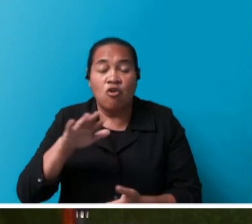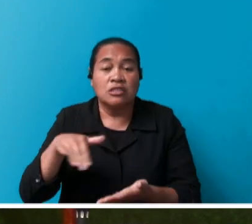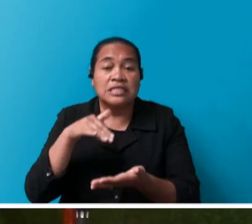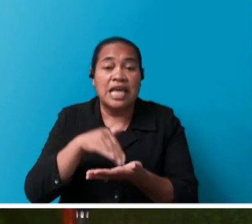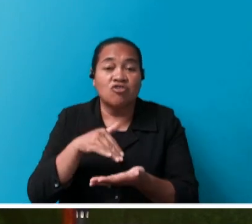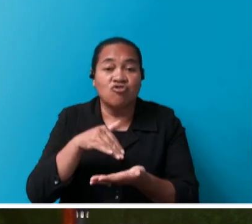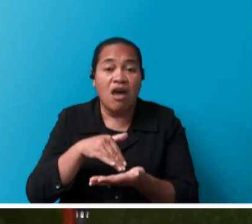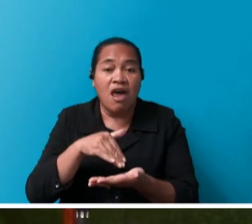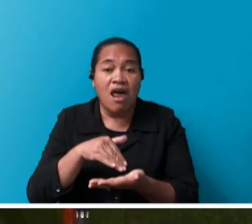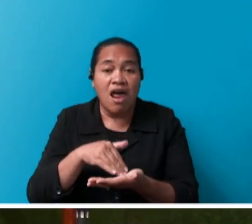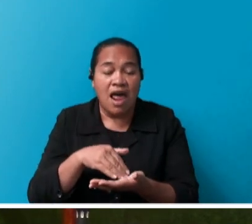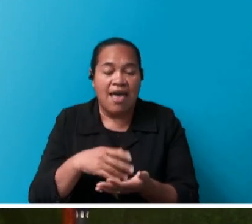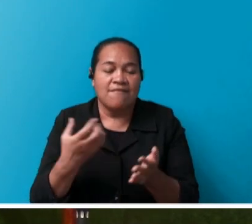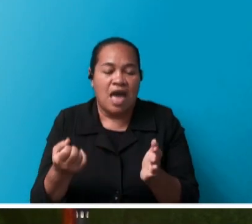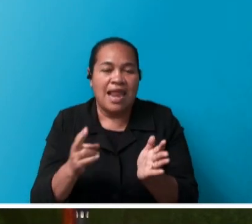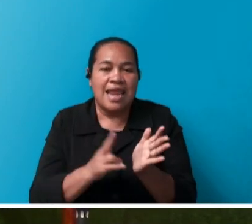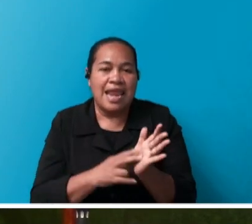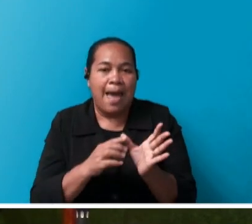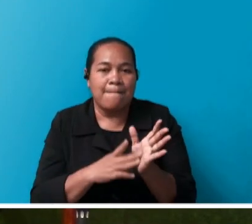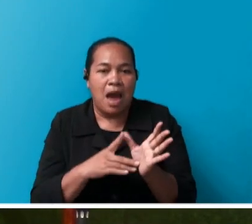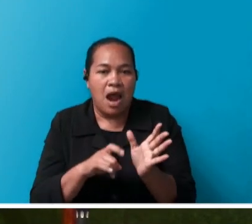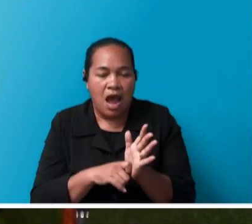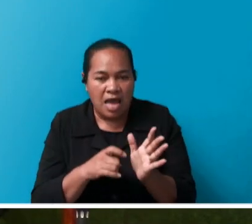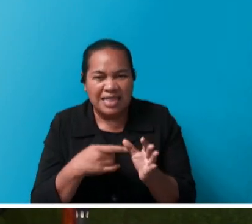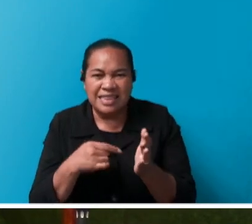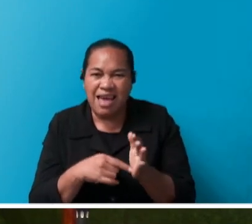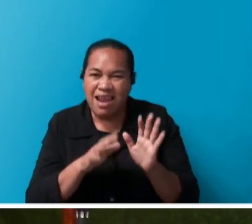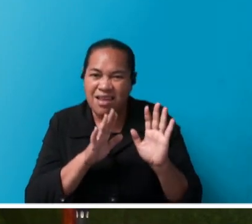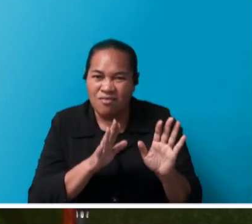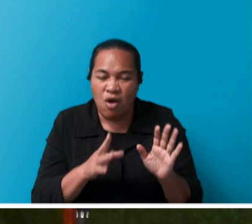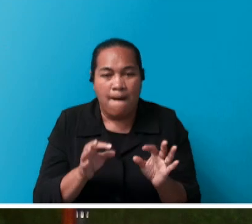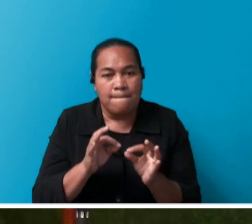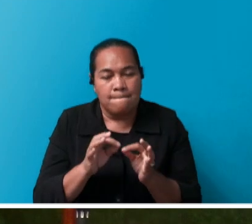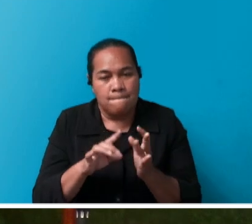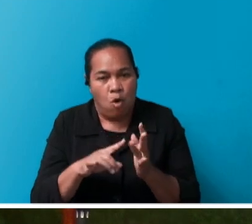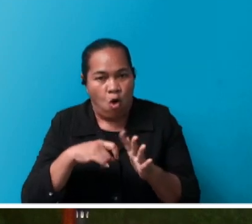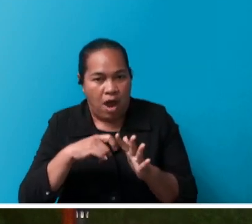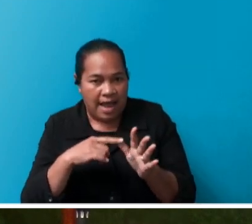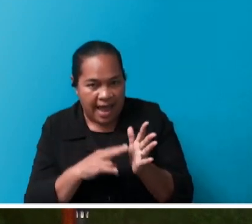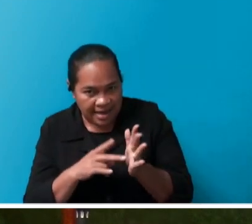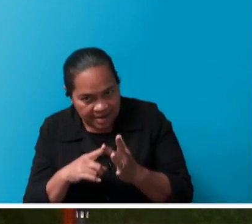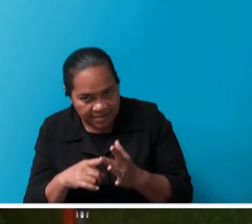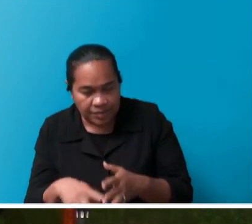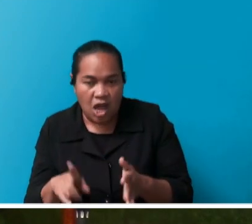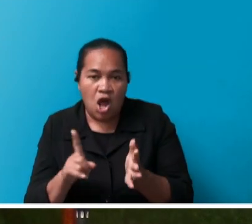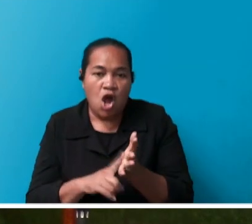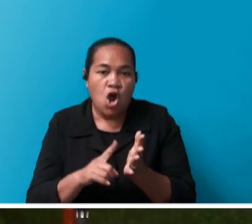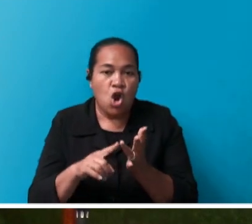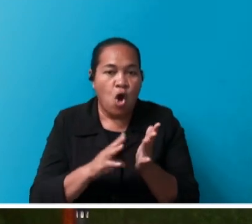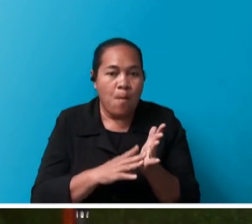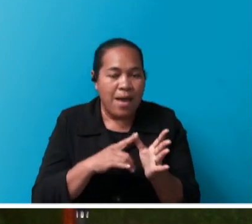infrastructure development for Namara Nursing Station, Mokani Health Center, Lomaibuna Nursing